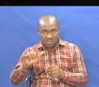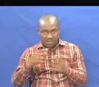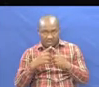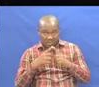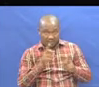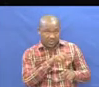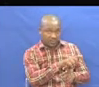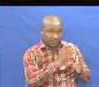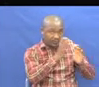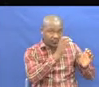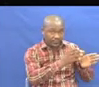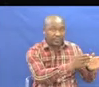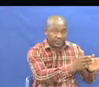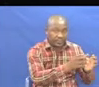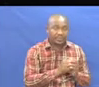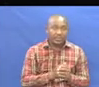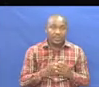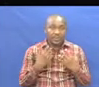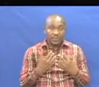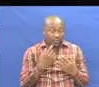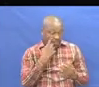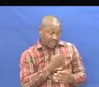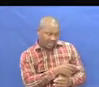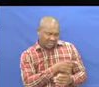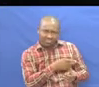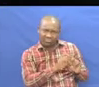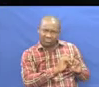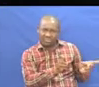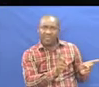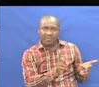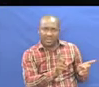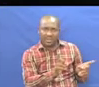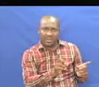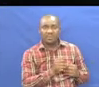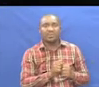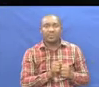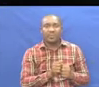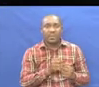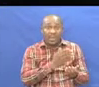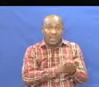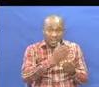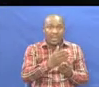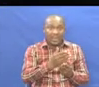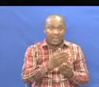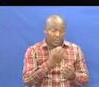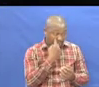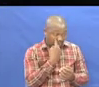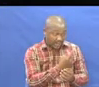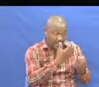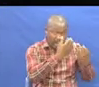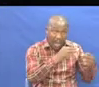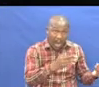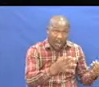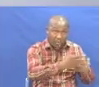prepare oxygen. And later on, we are going to discuss what is the uses of this oxygen. Now,